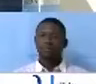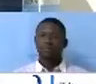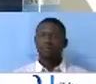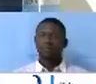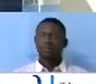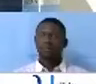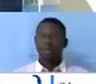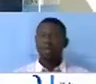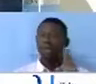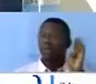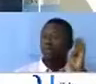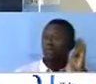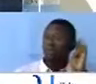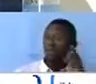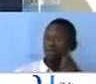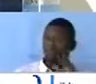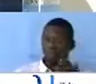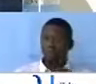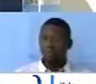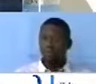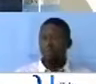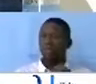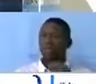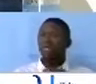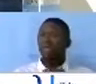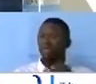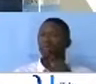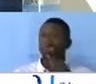listen to this, maybe this would interest you.